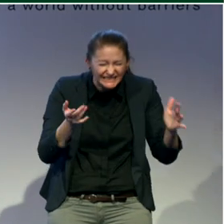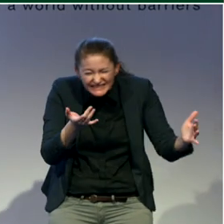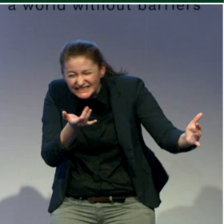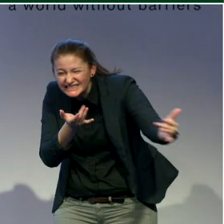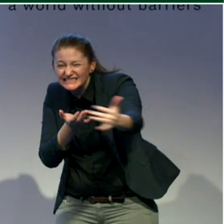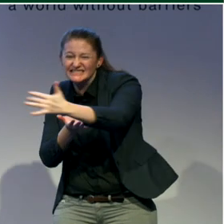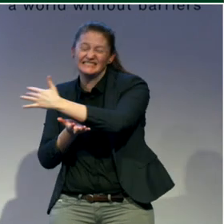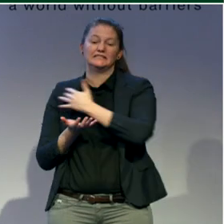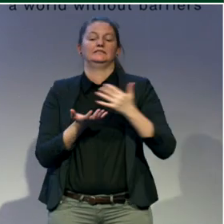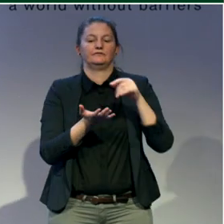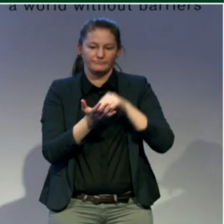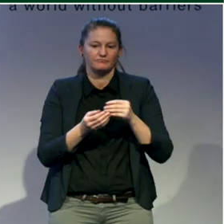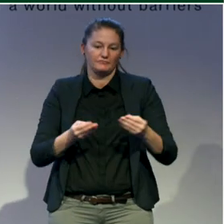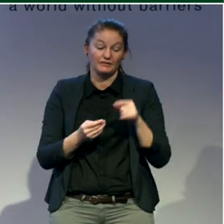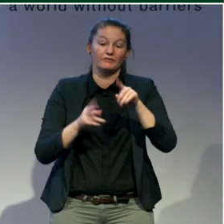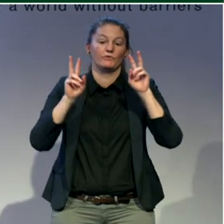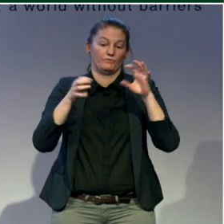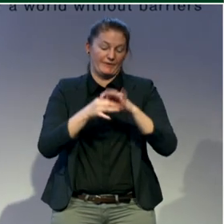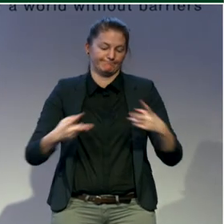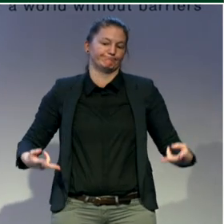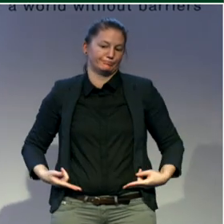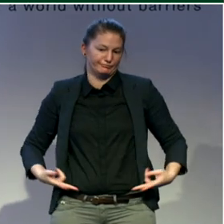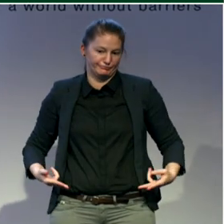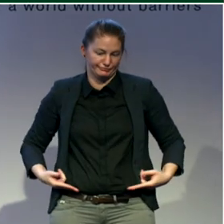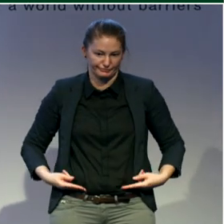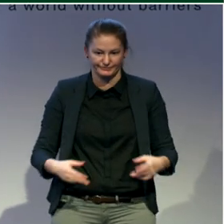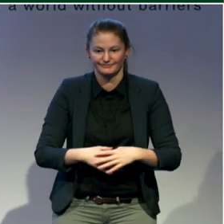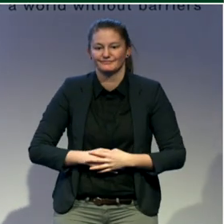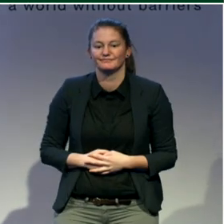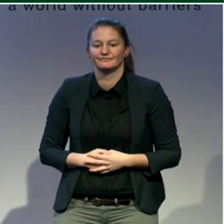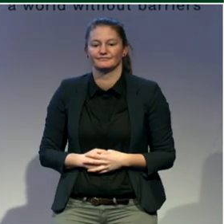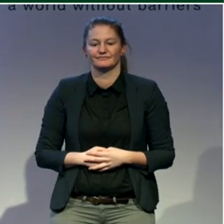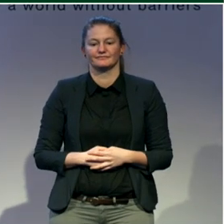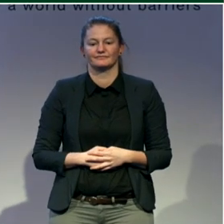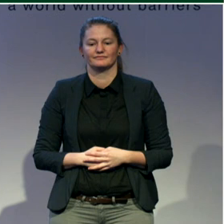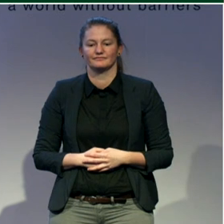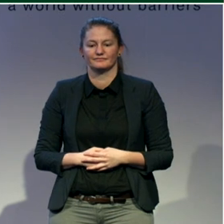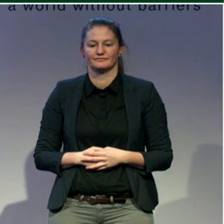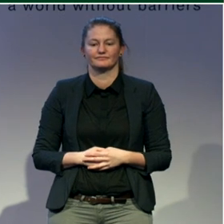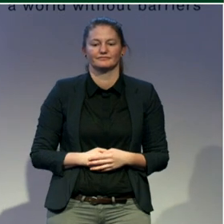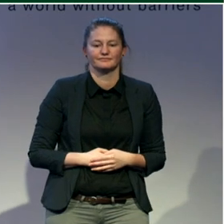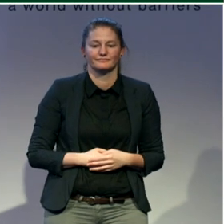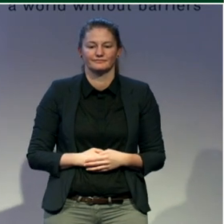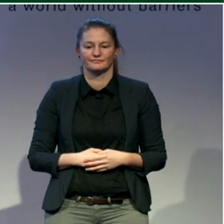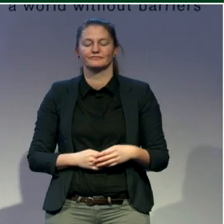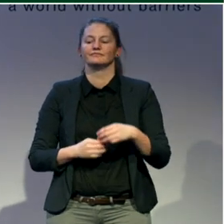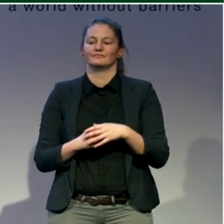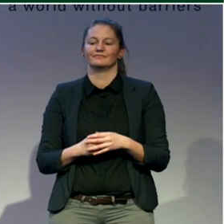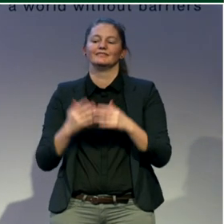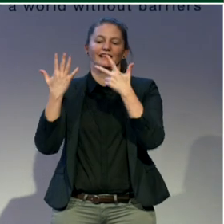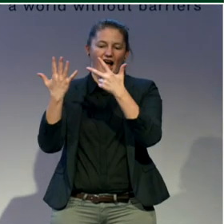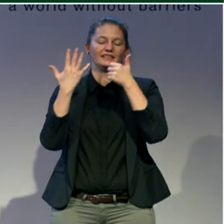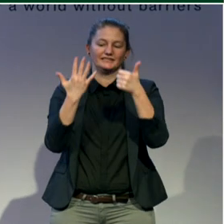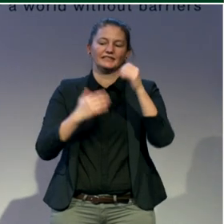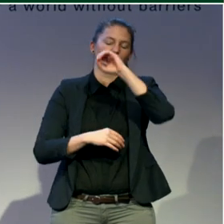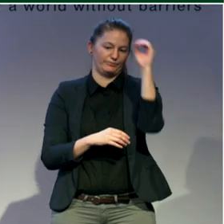Women with disabilities also face higher rates of sexual violence. And again, this is not only true in Colombia,